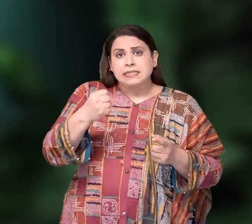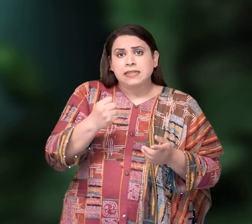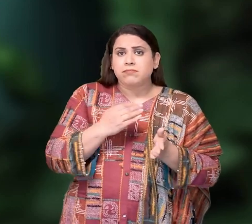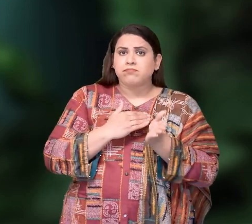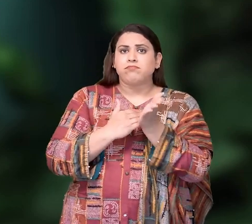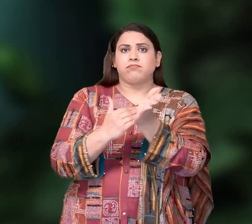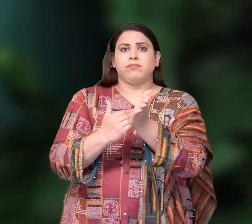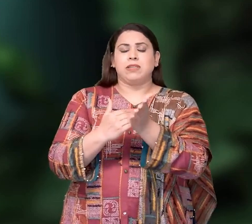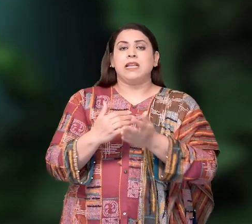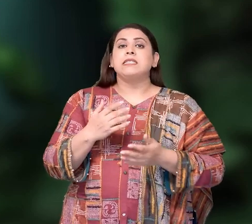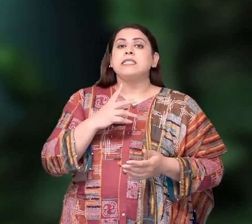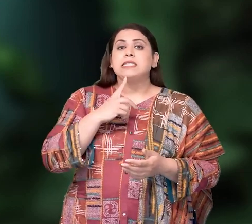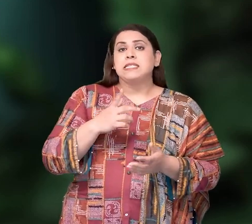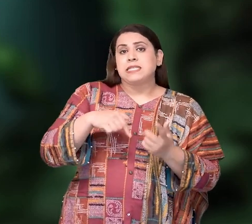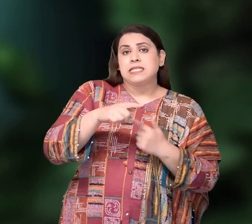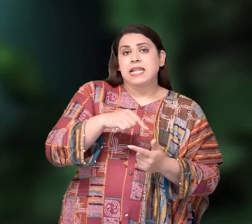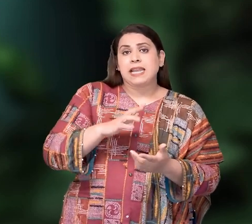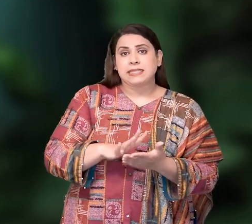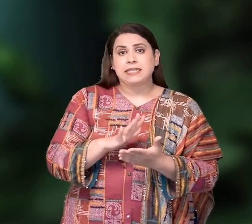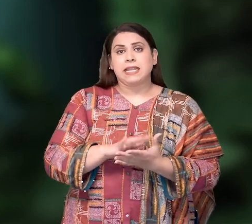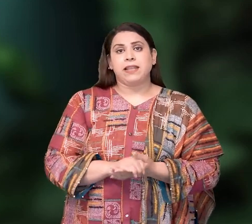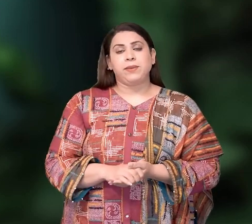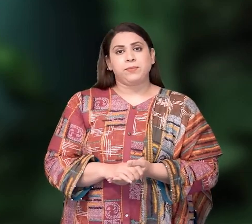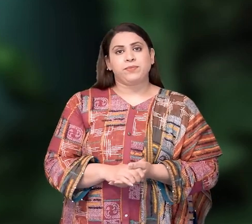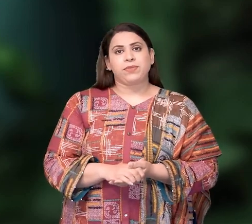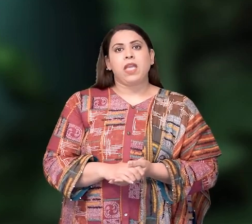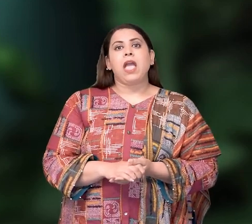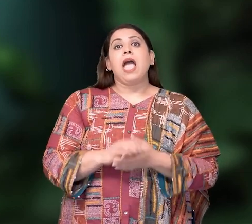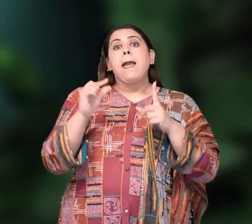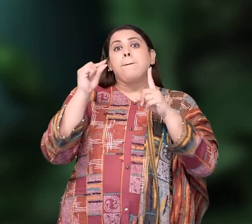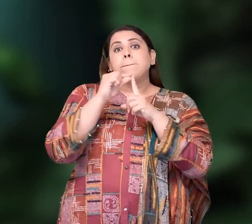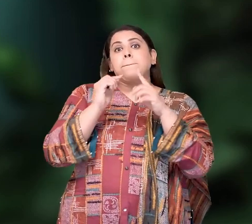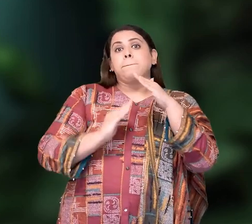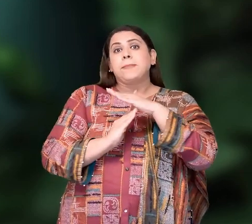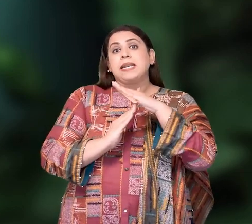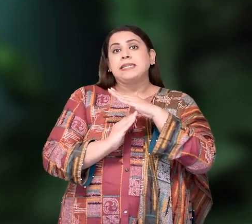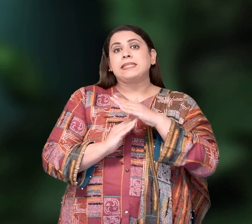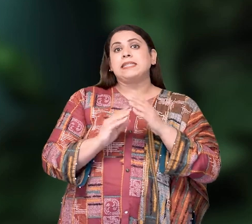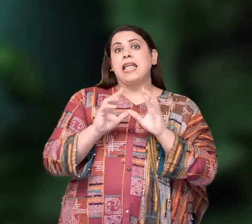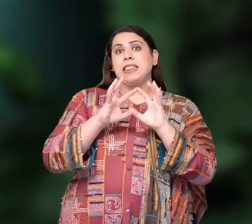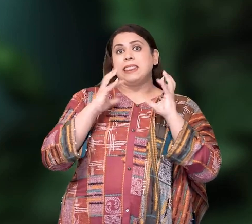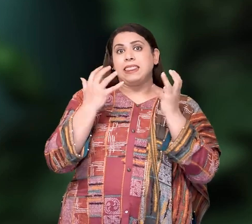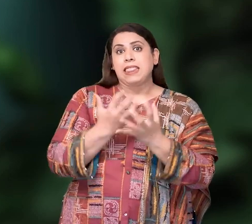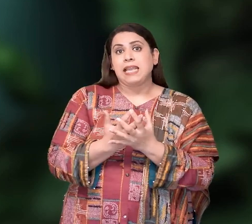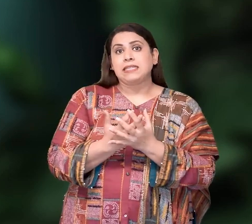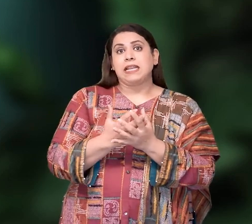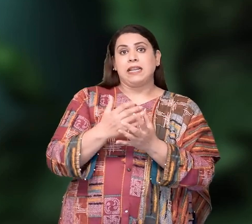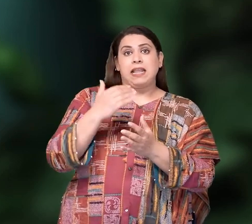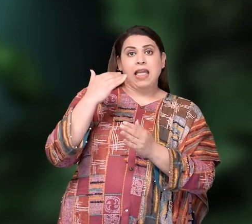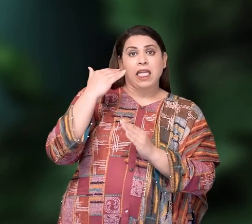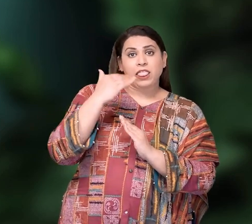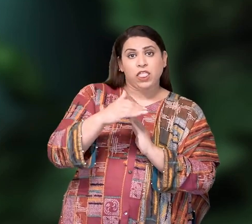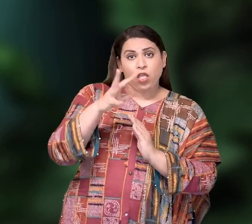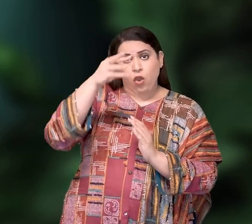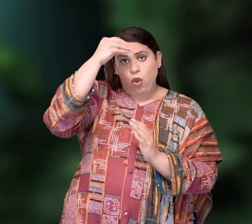there, such as the President of the National Disaster Management Authority,